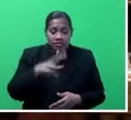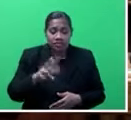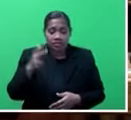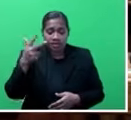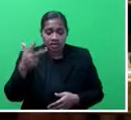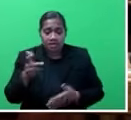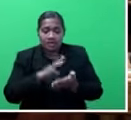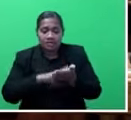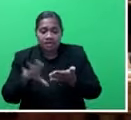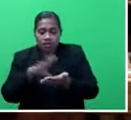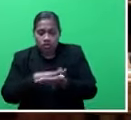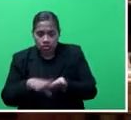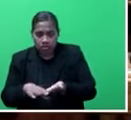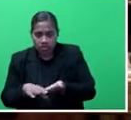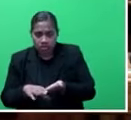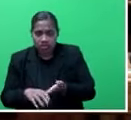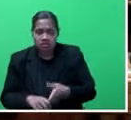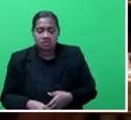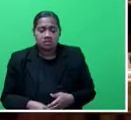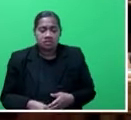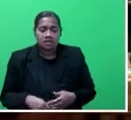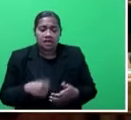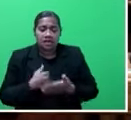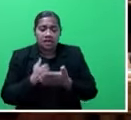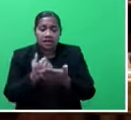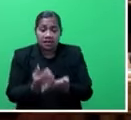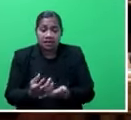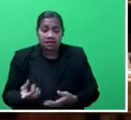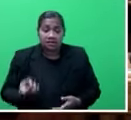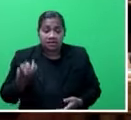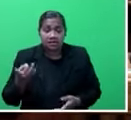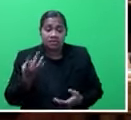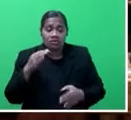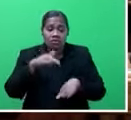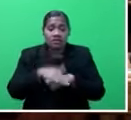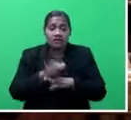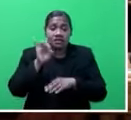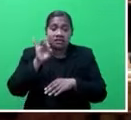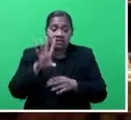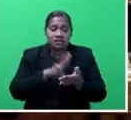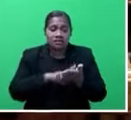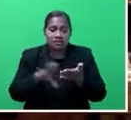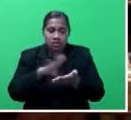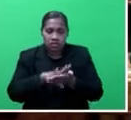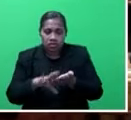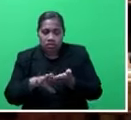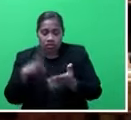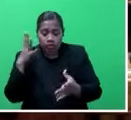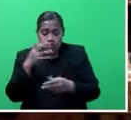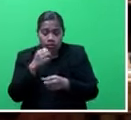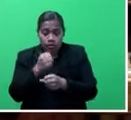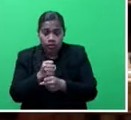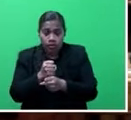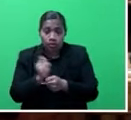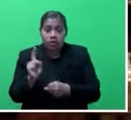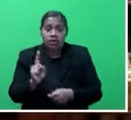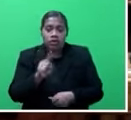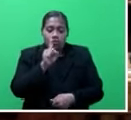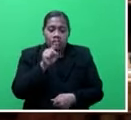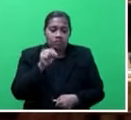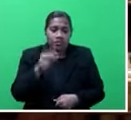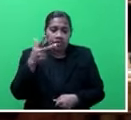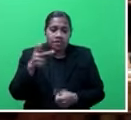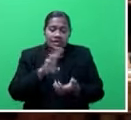$838 million. Aid in kind, over $10 million. Total of this, and the total of all that was $1.8